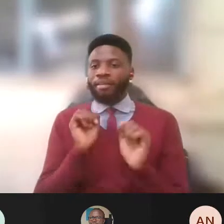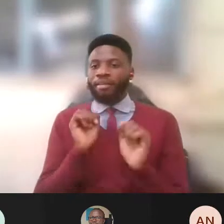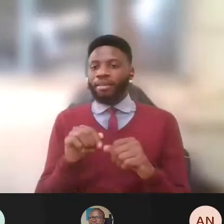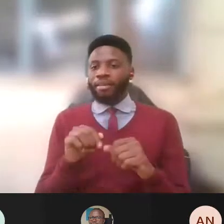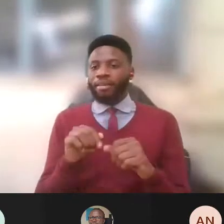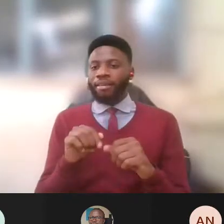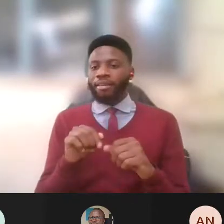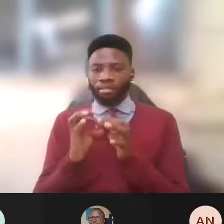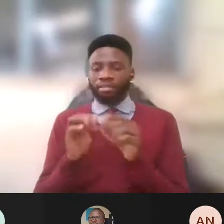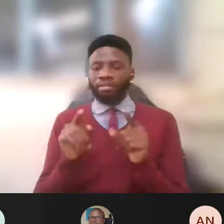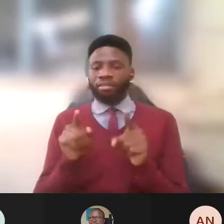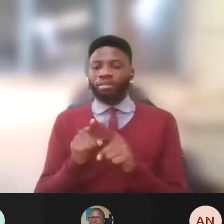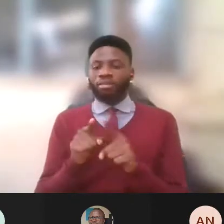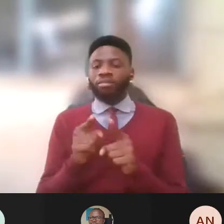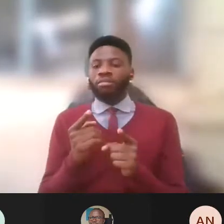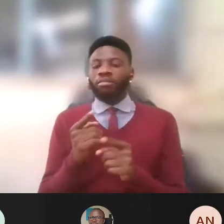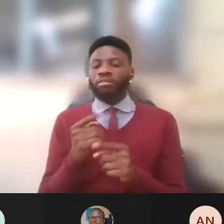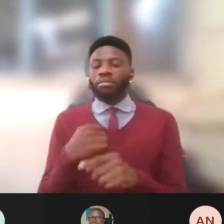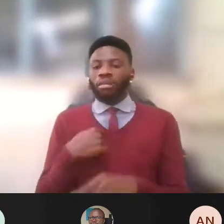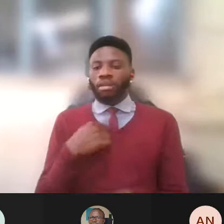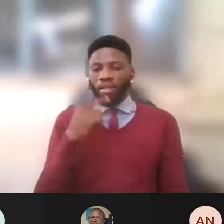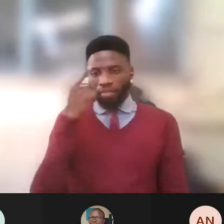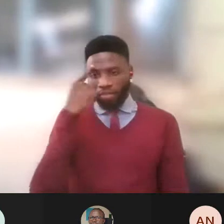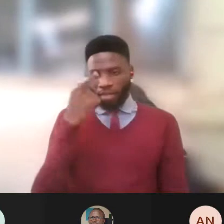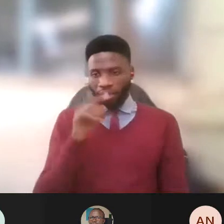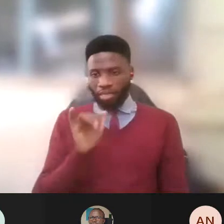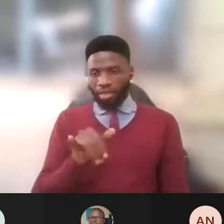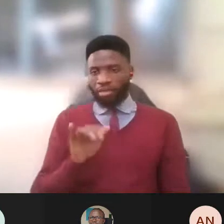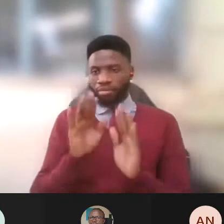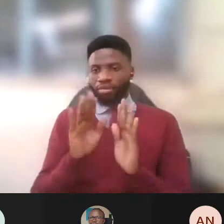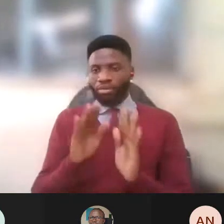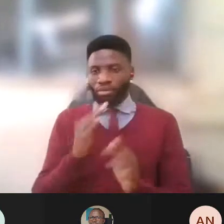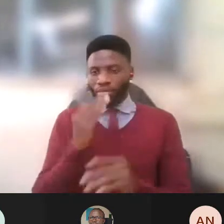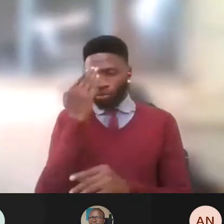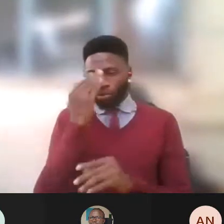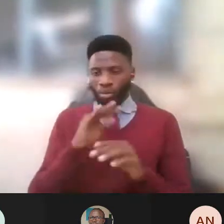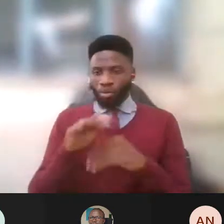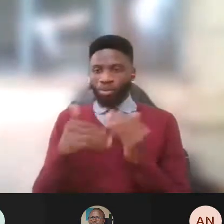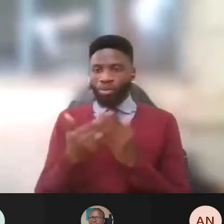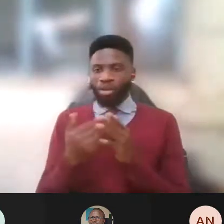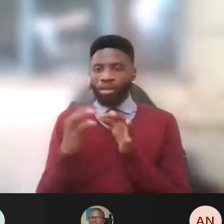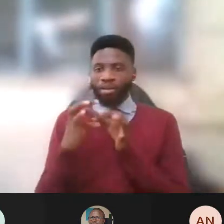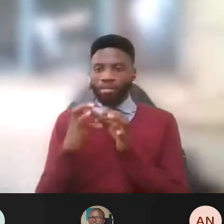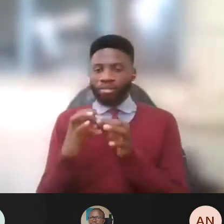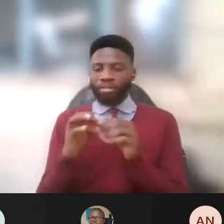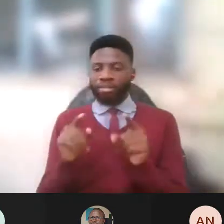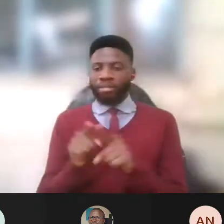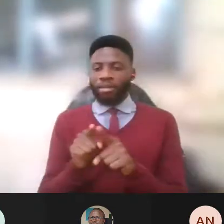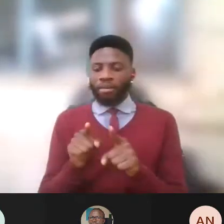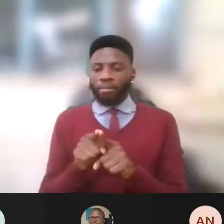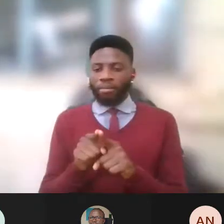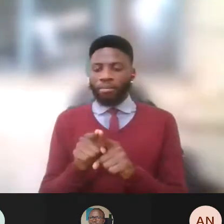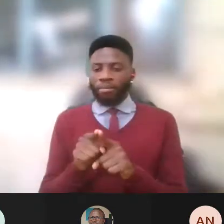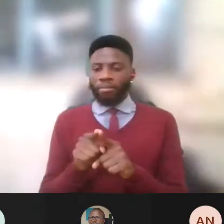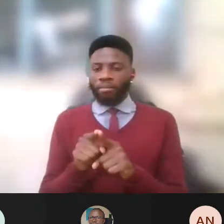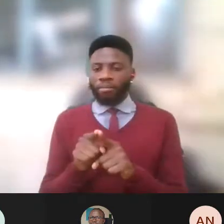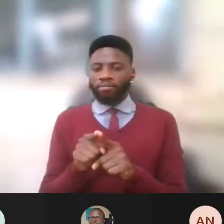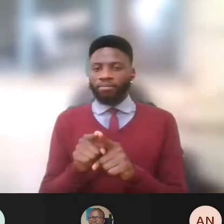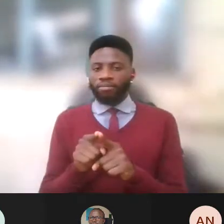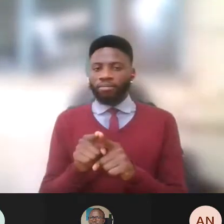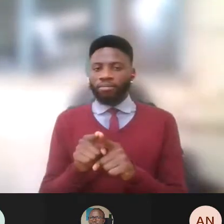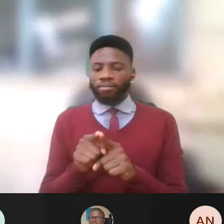line with this, it means that you constantly need to be learning new skills to keep up with the demand of today's work environment.